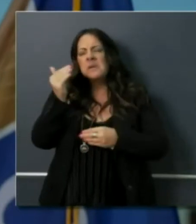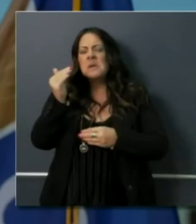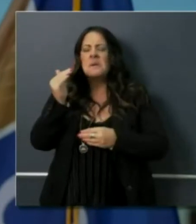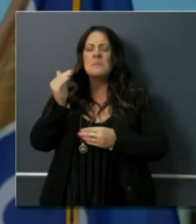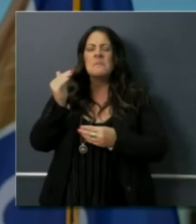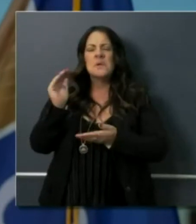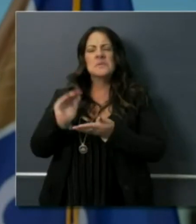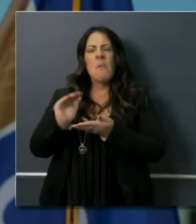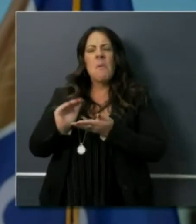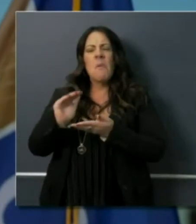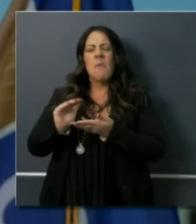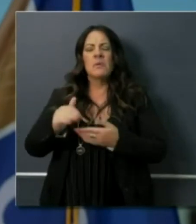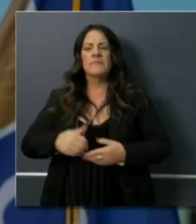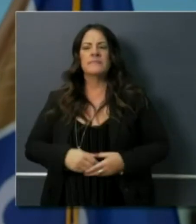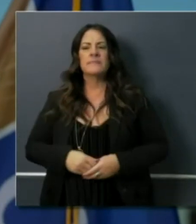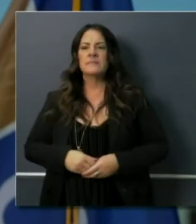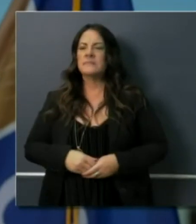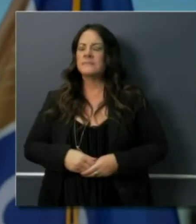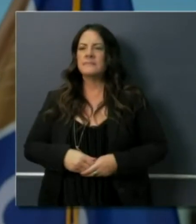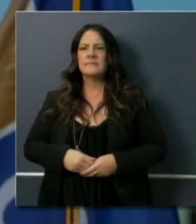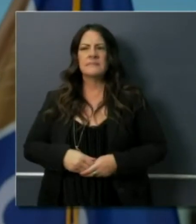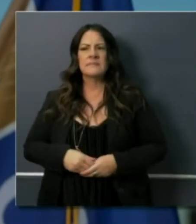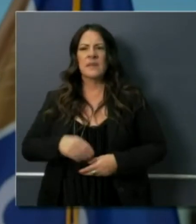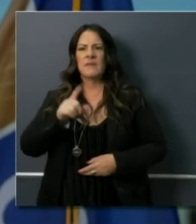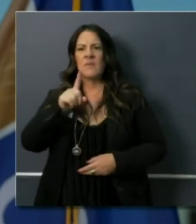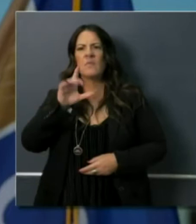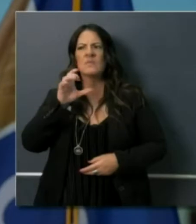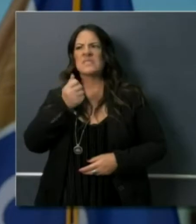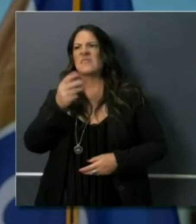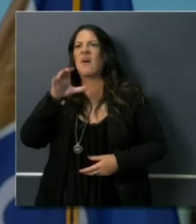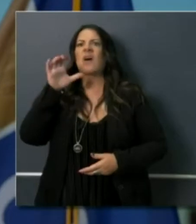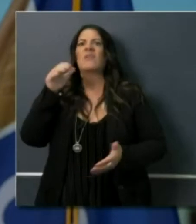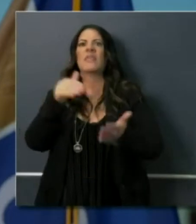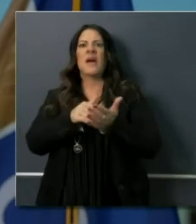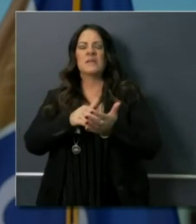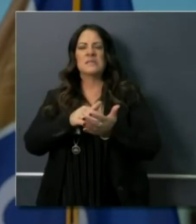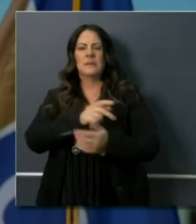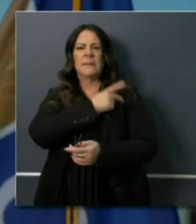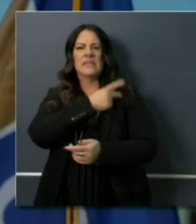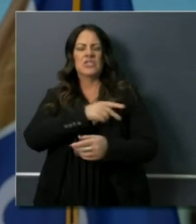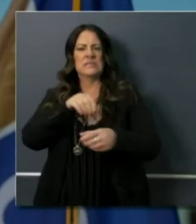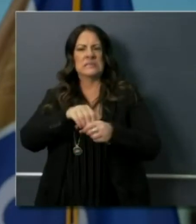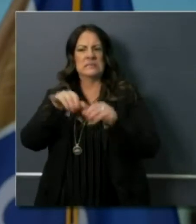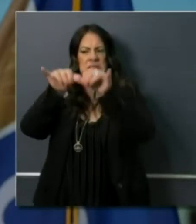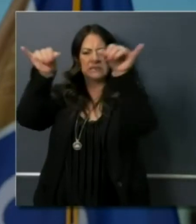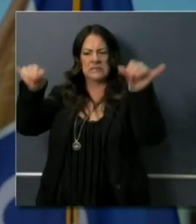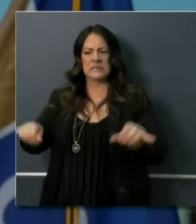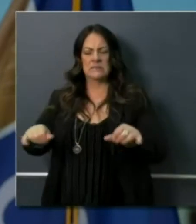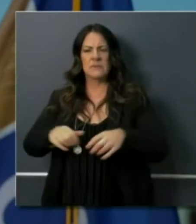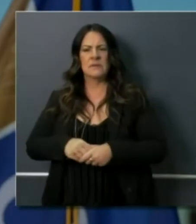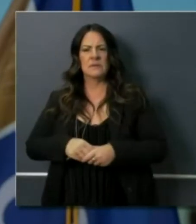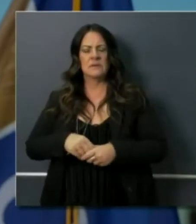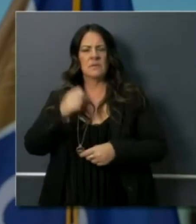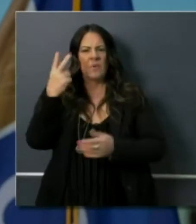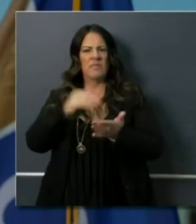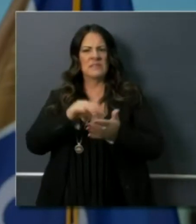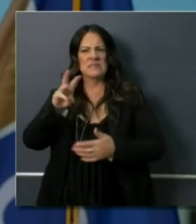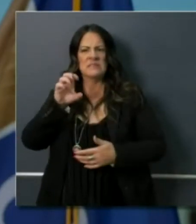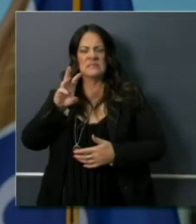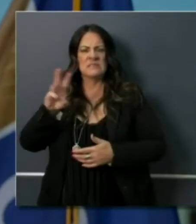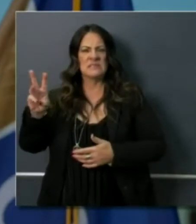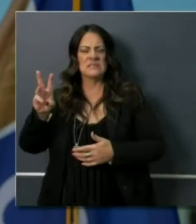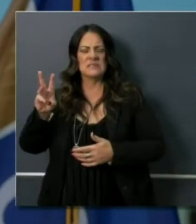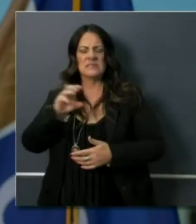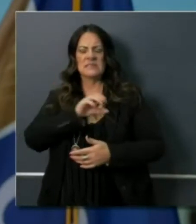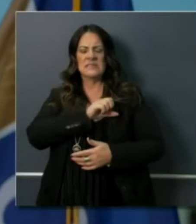modest. You've got hundreds of thousands of patients throughout the entire system. There's 1,266 patients and staff